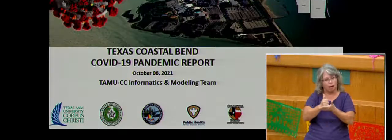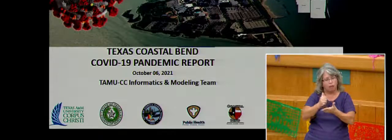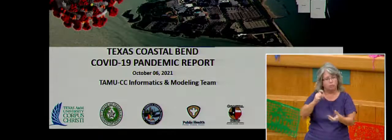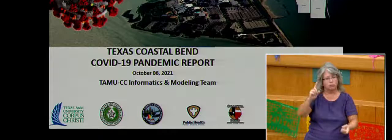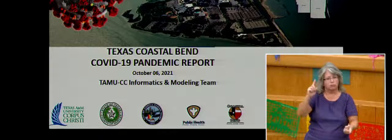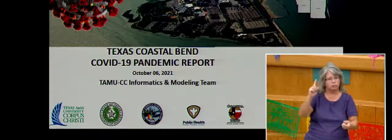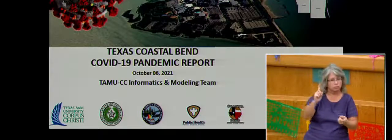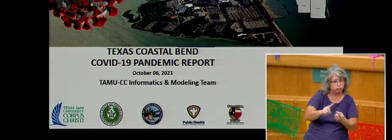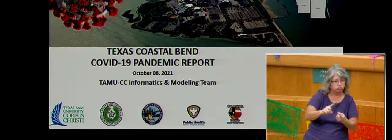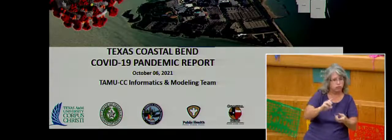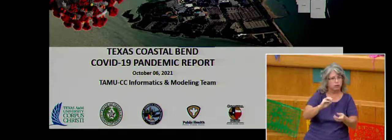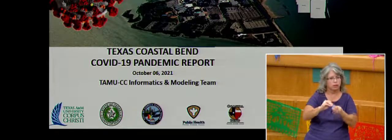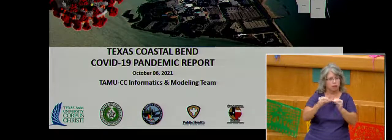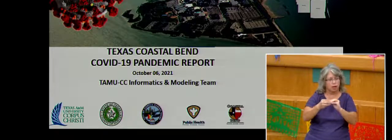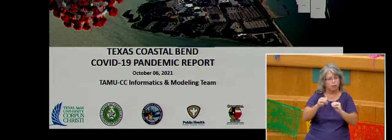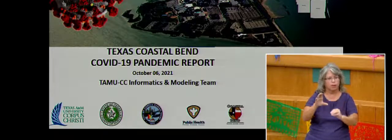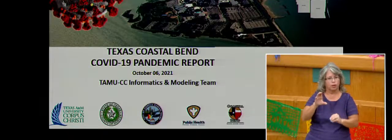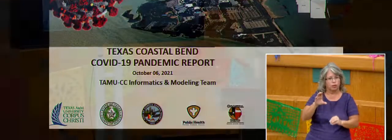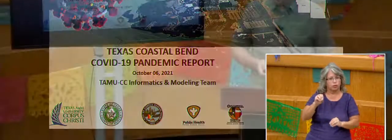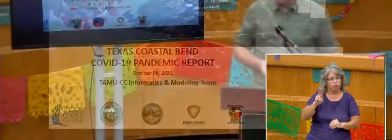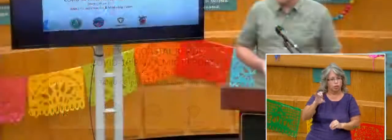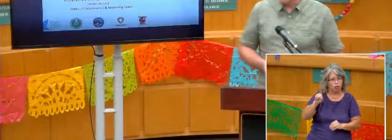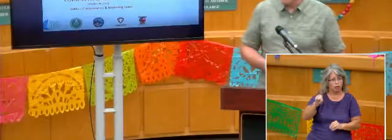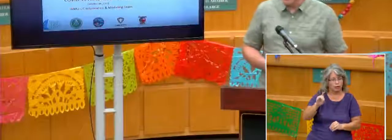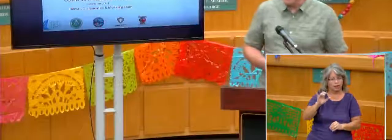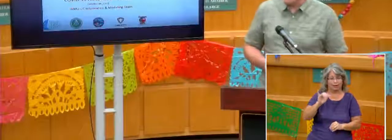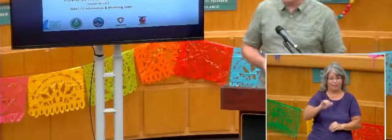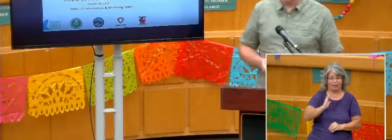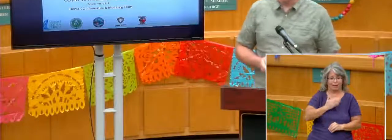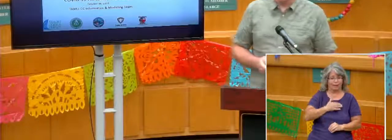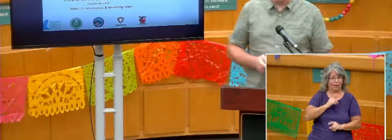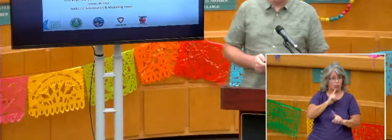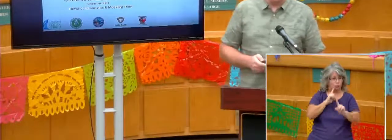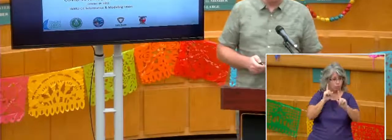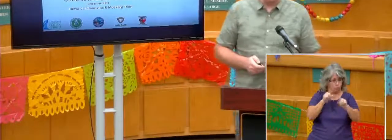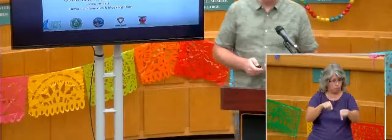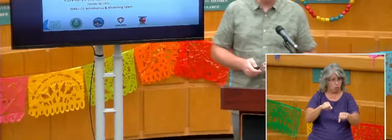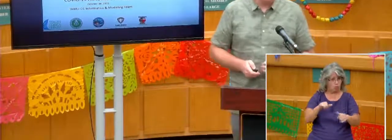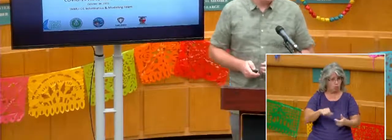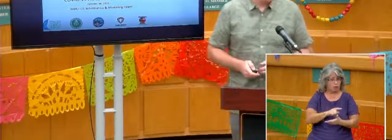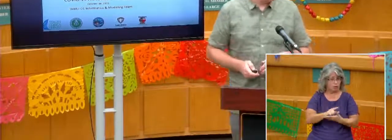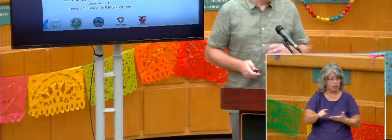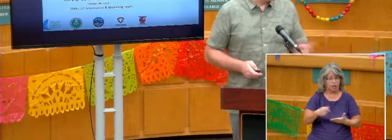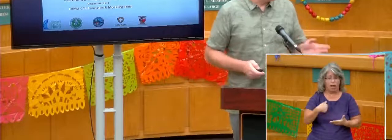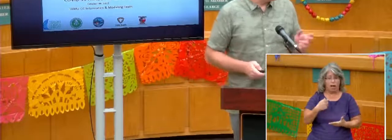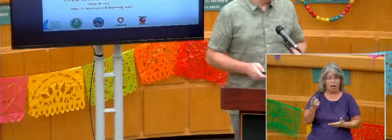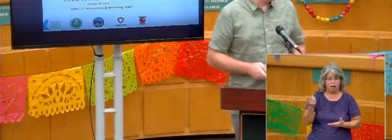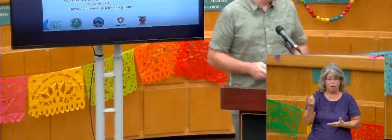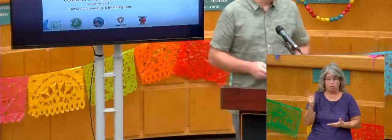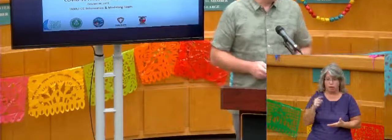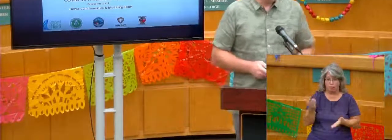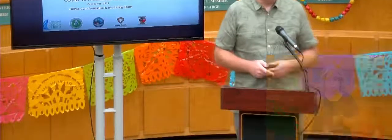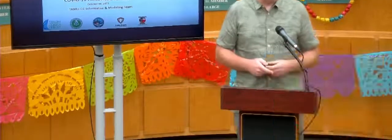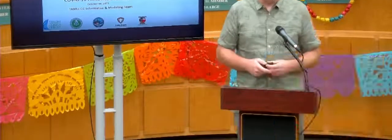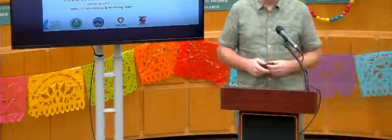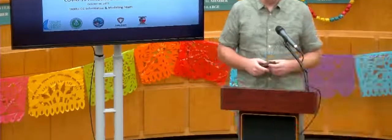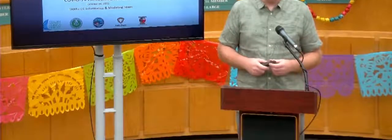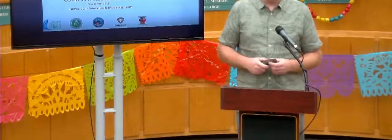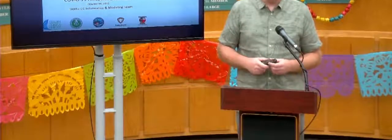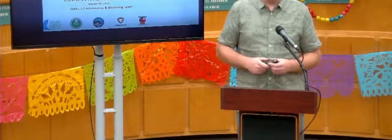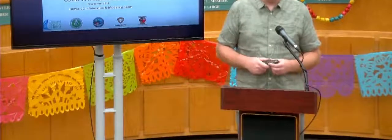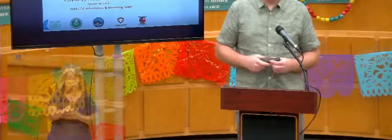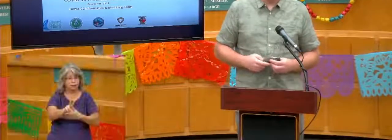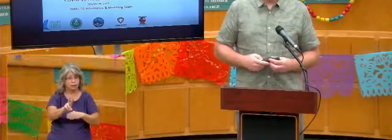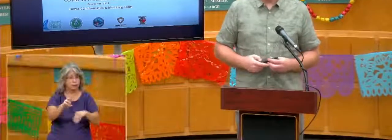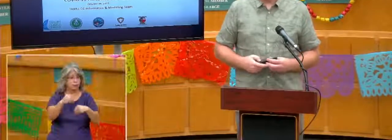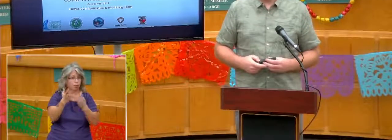for this week. I should be back in 2 weeks to give you an update, and after the translation, we'll